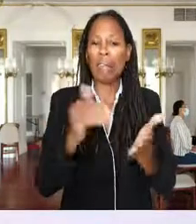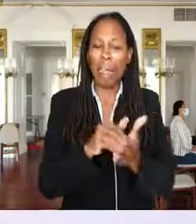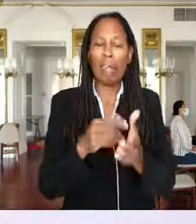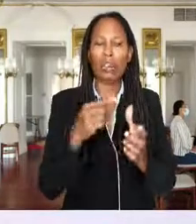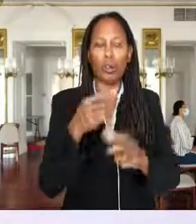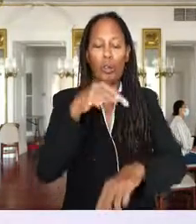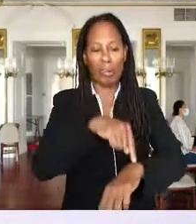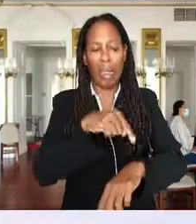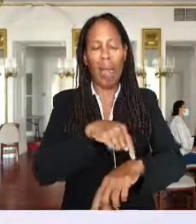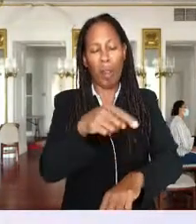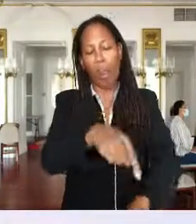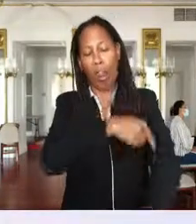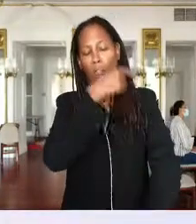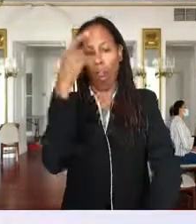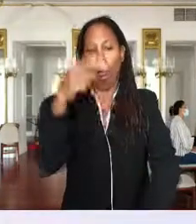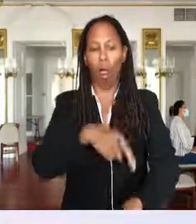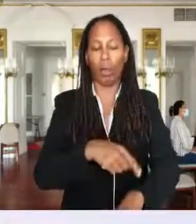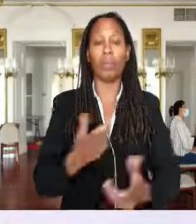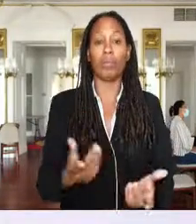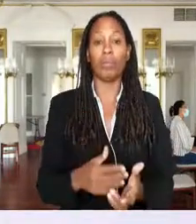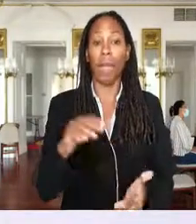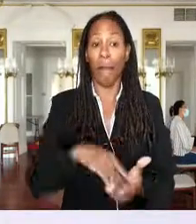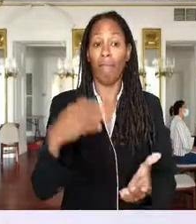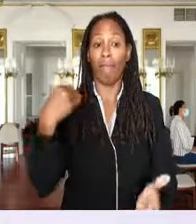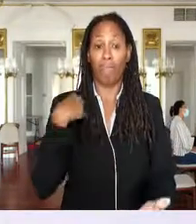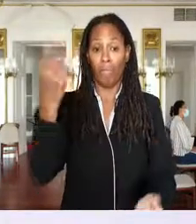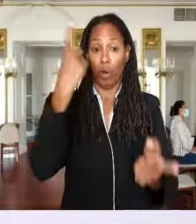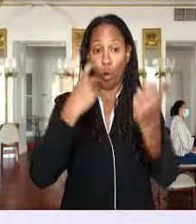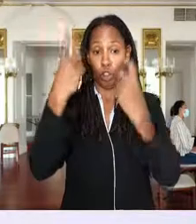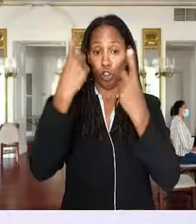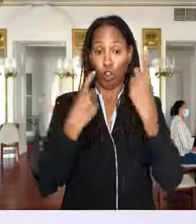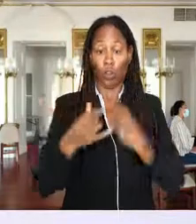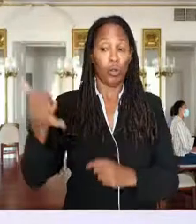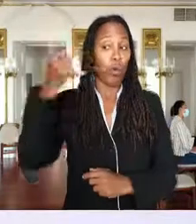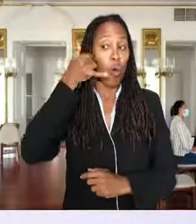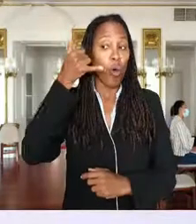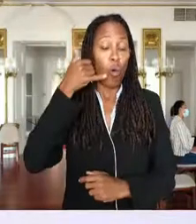once they get here. I got questions on the phone.